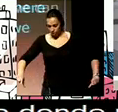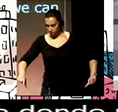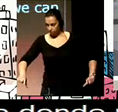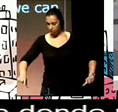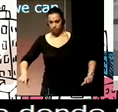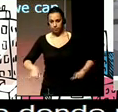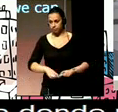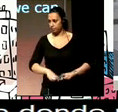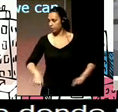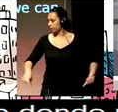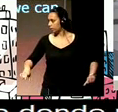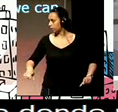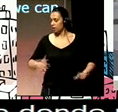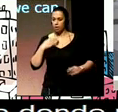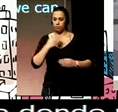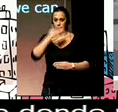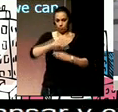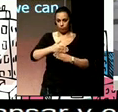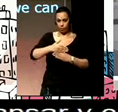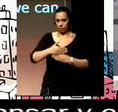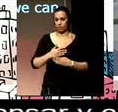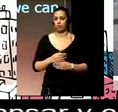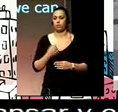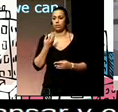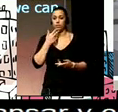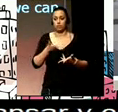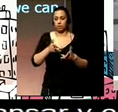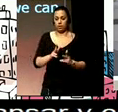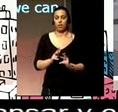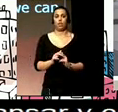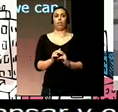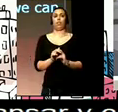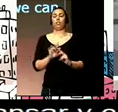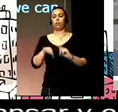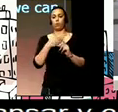If the benches are not comfortable,